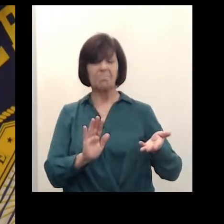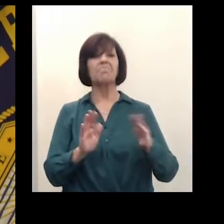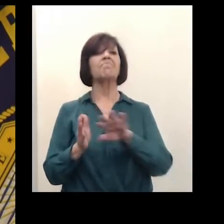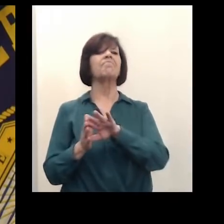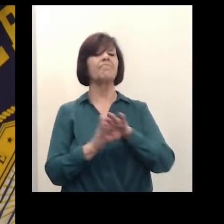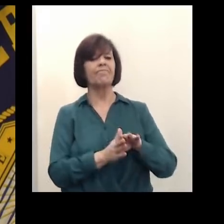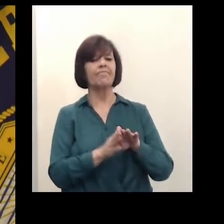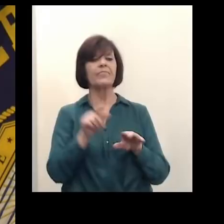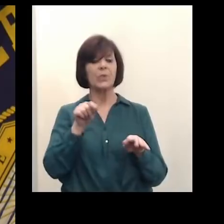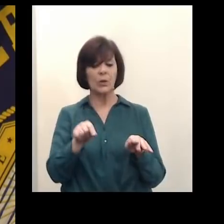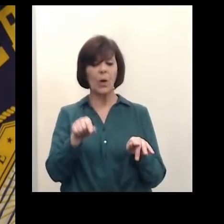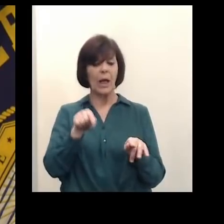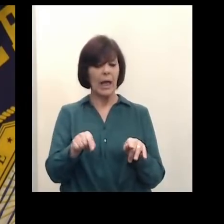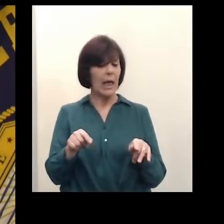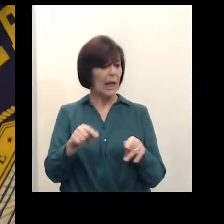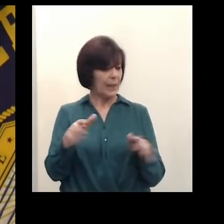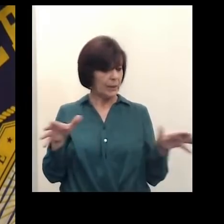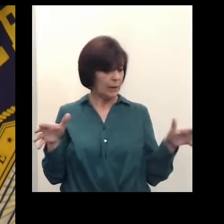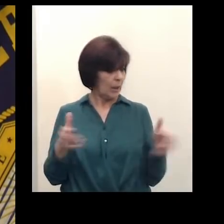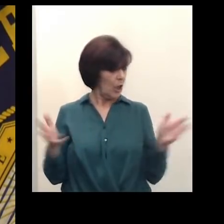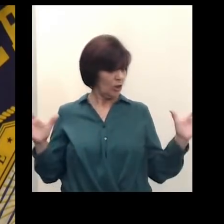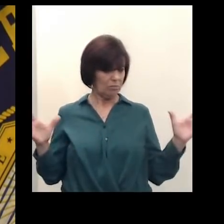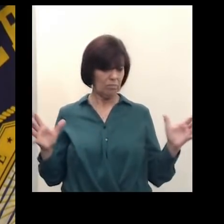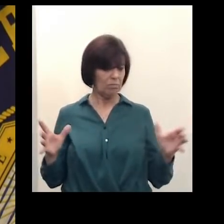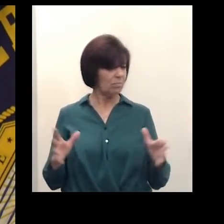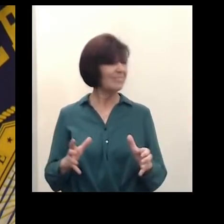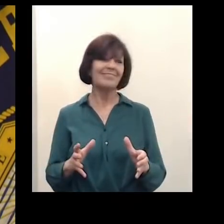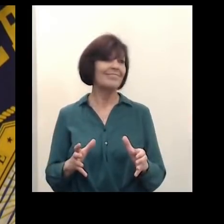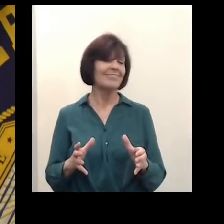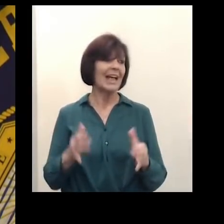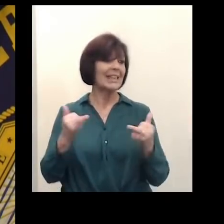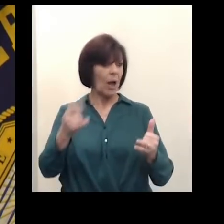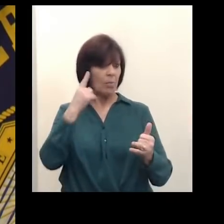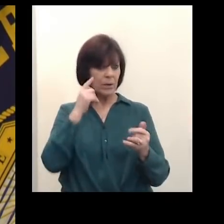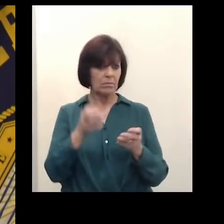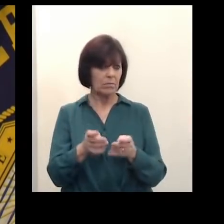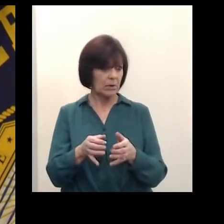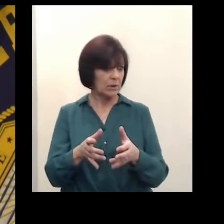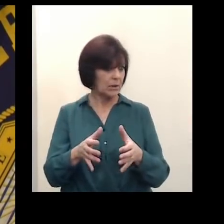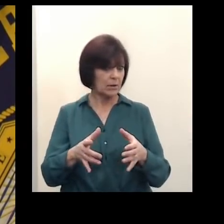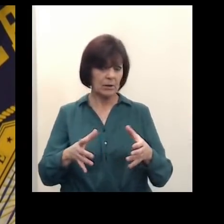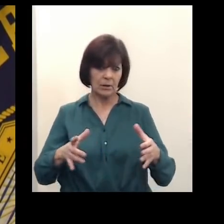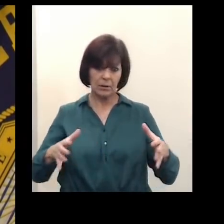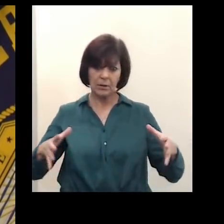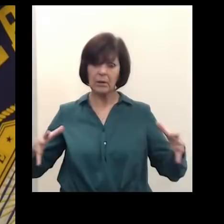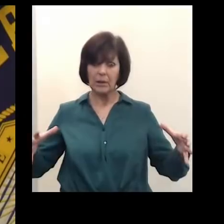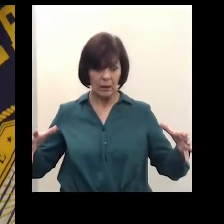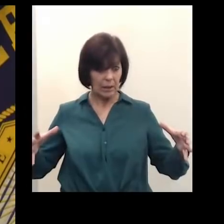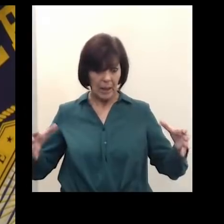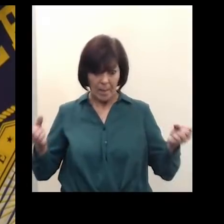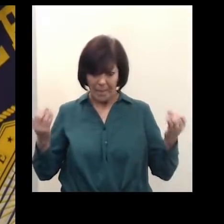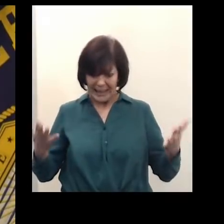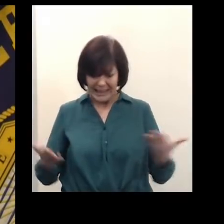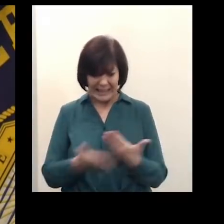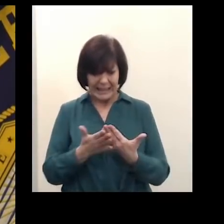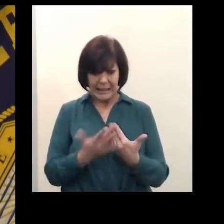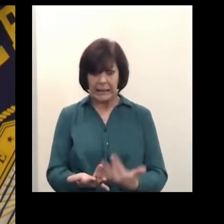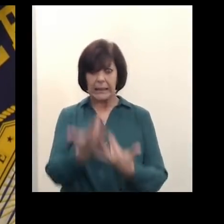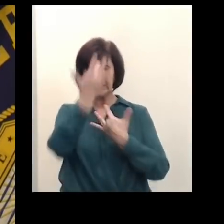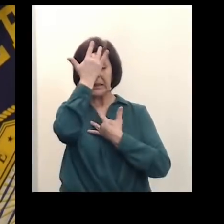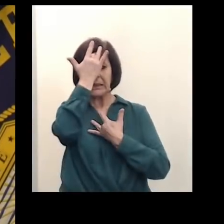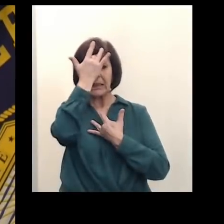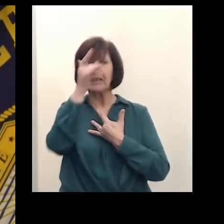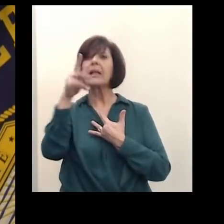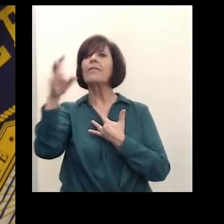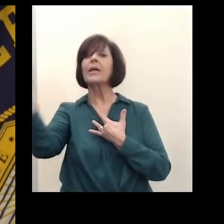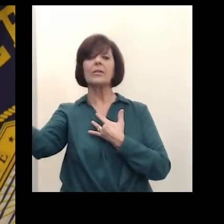pool shrinking, we're actually having an expanding pool where the virus then could find these individuals and